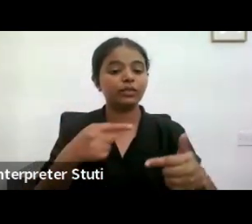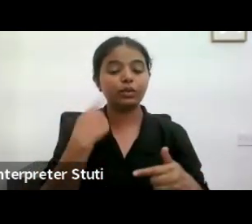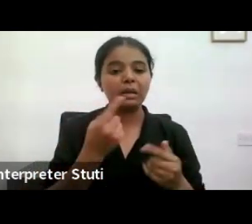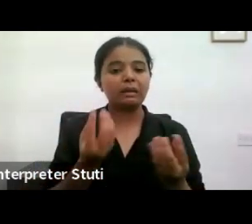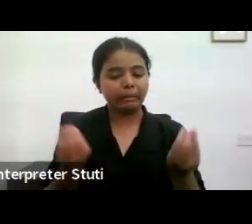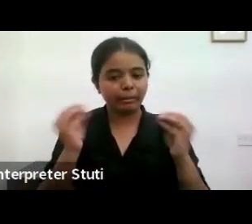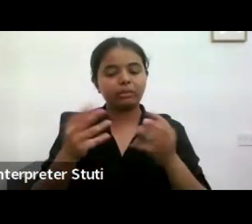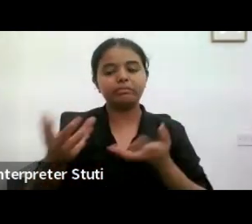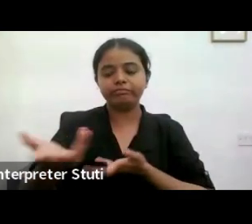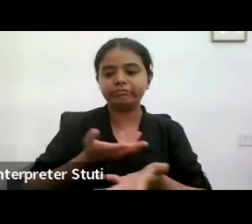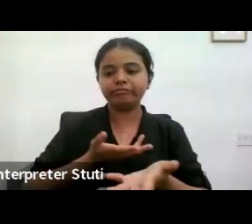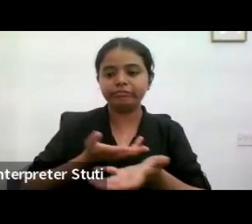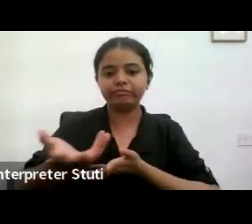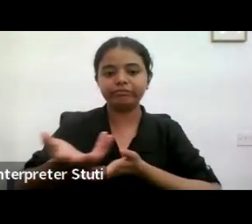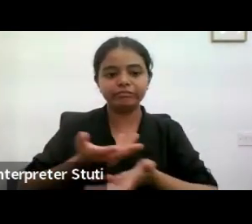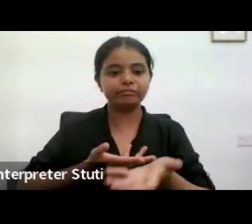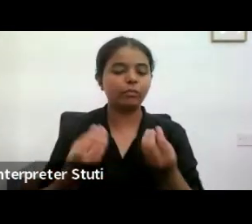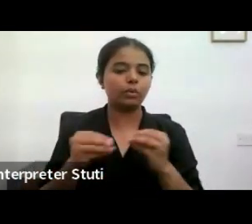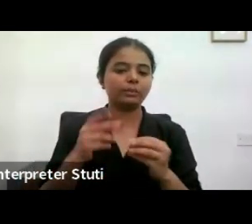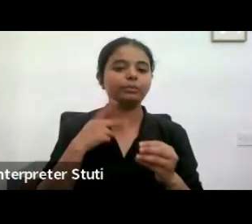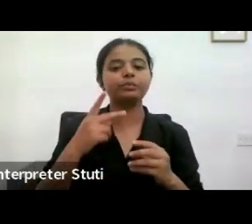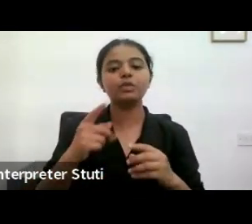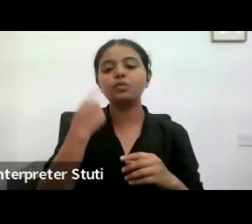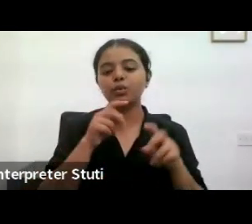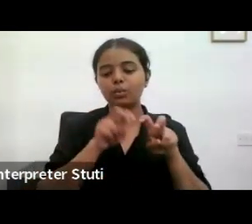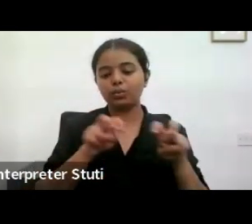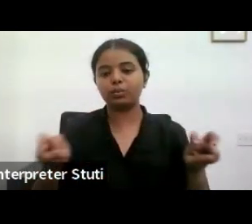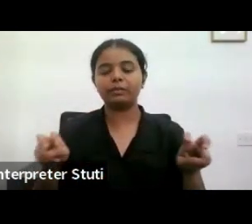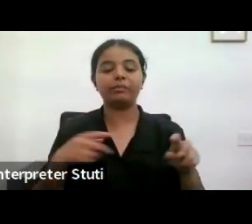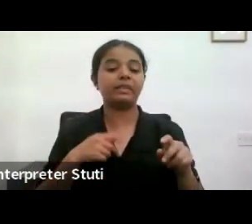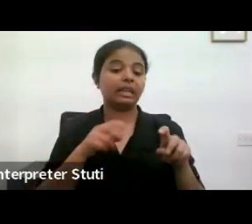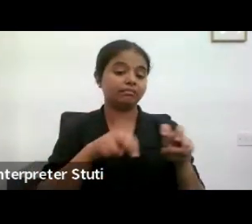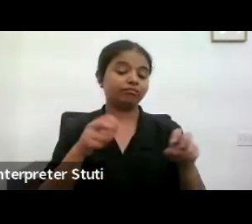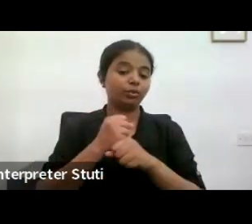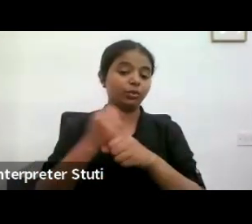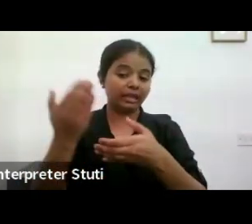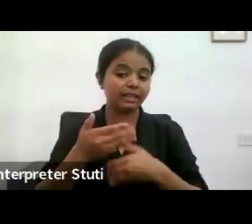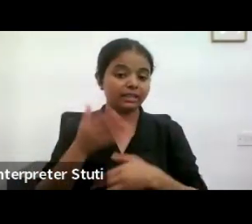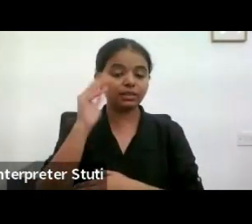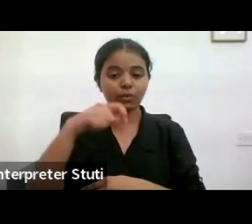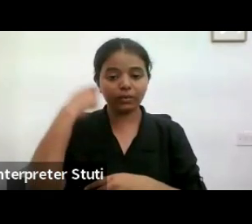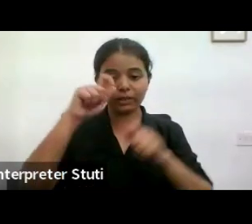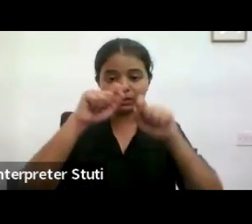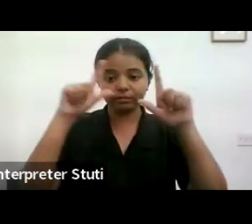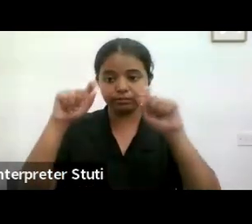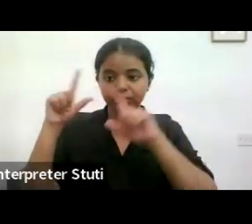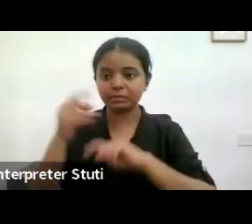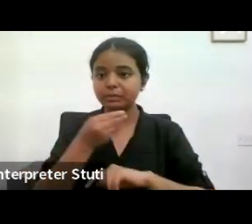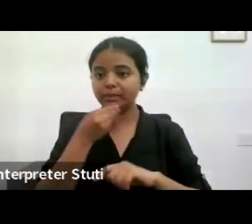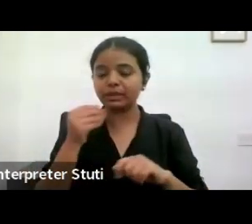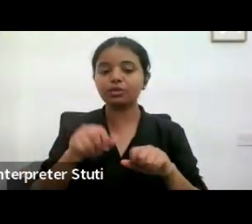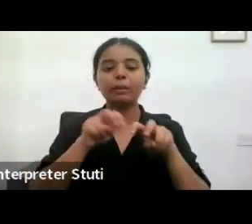interactive conversation by welcoming several guests to open their video and to join us for a